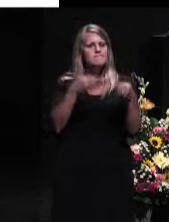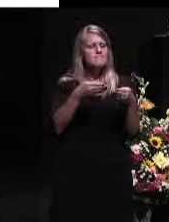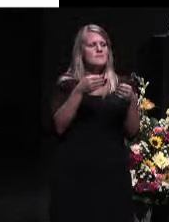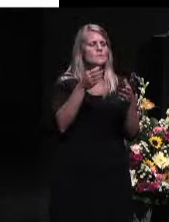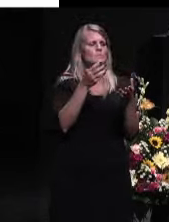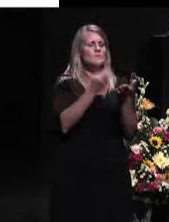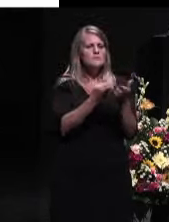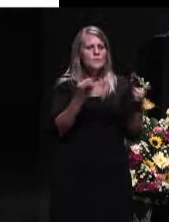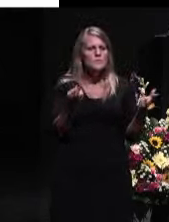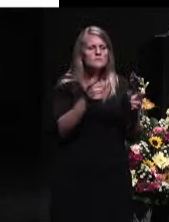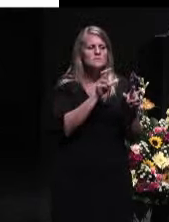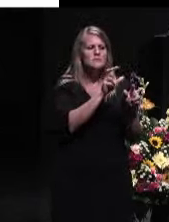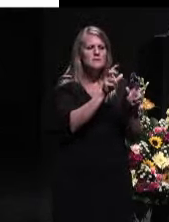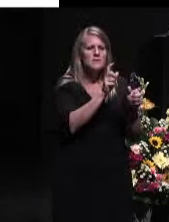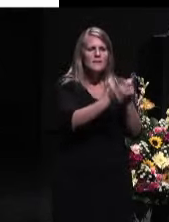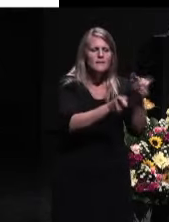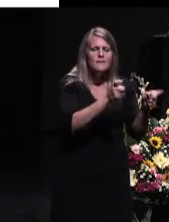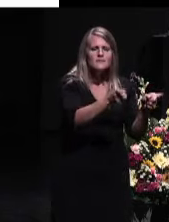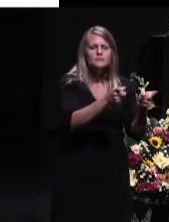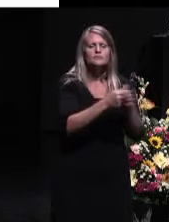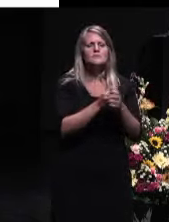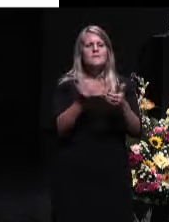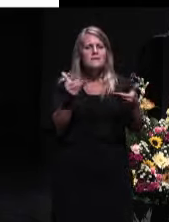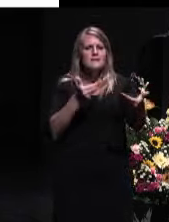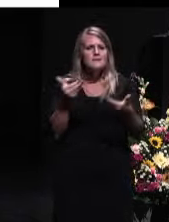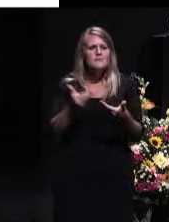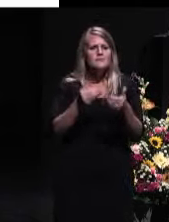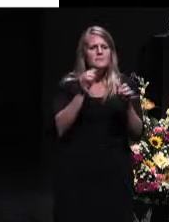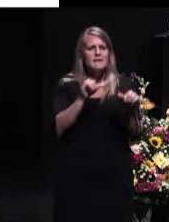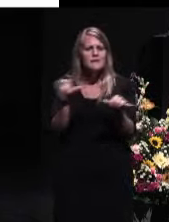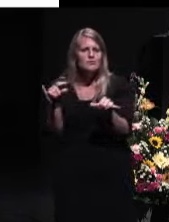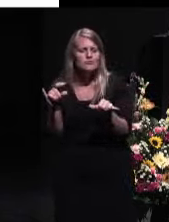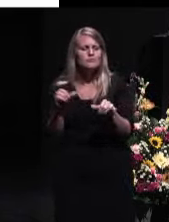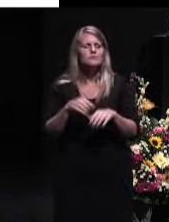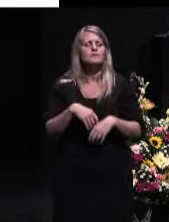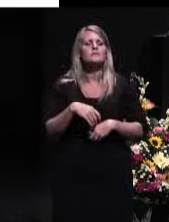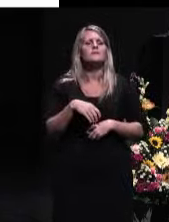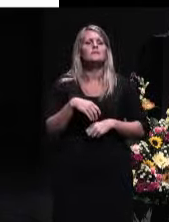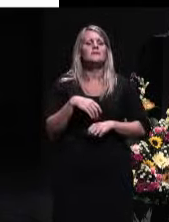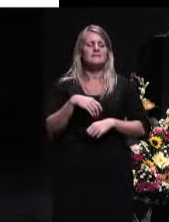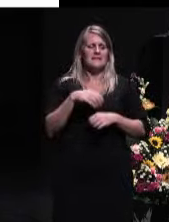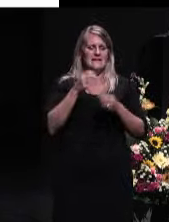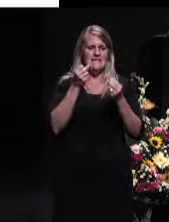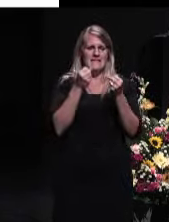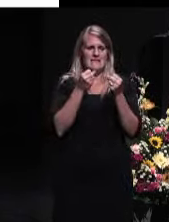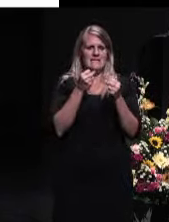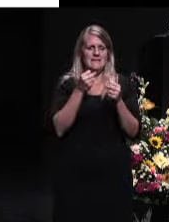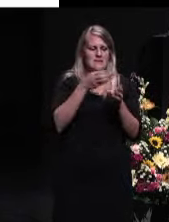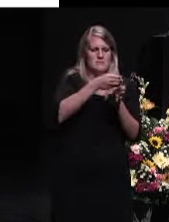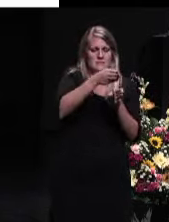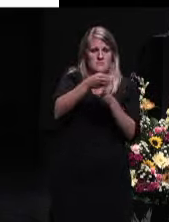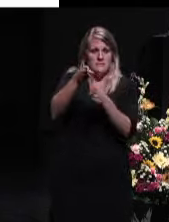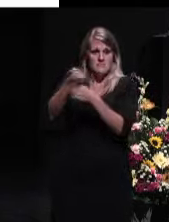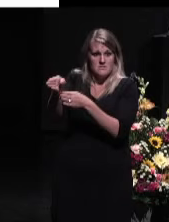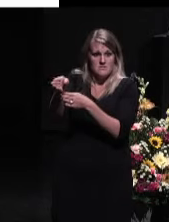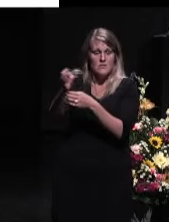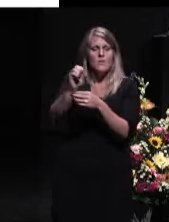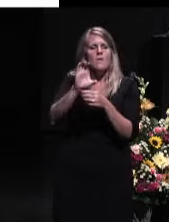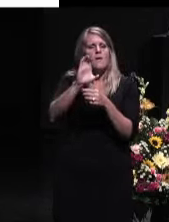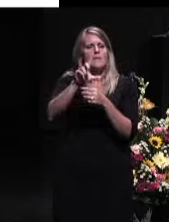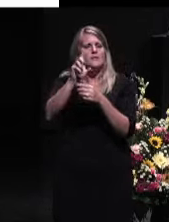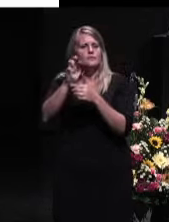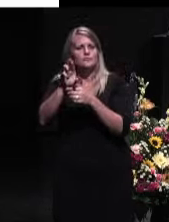allocation, the hiring patterns, looking at what's known as either interdisciplinary or cluster research because of the importance of grants today